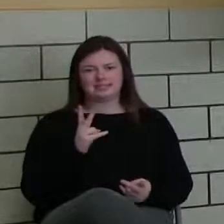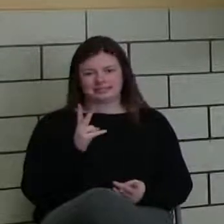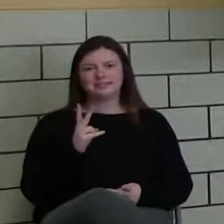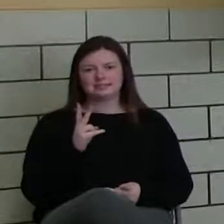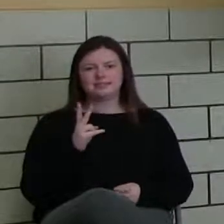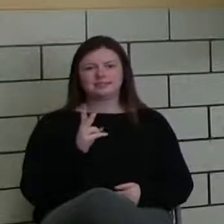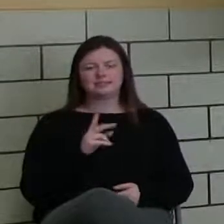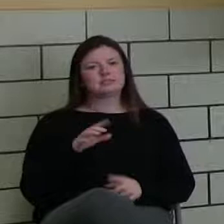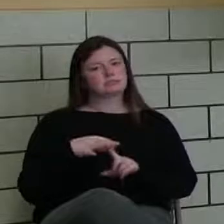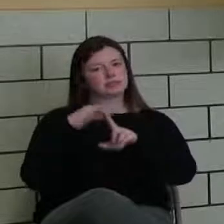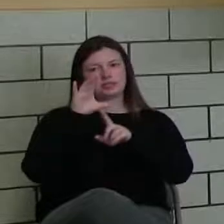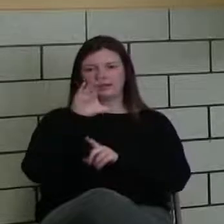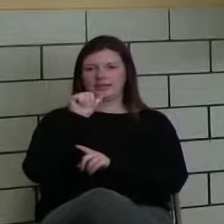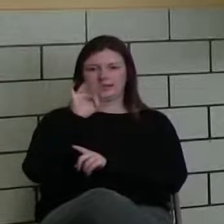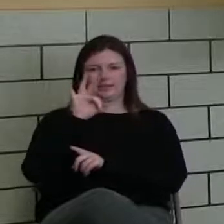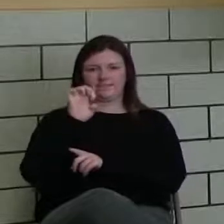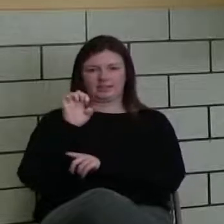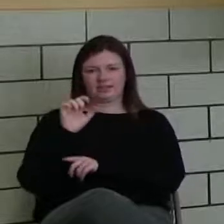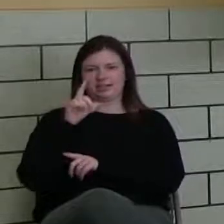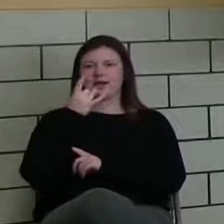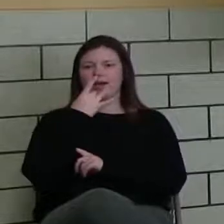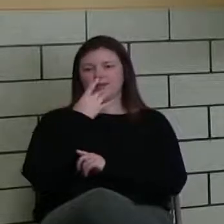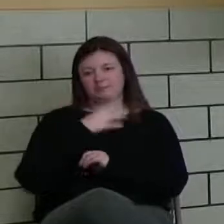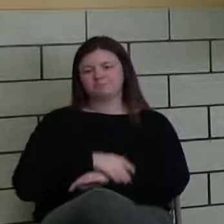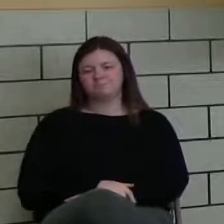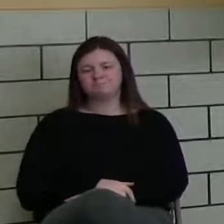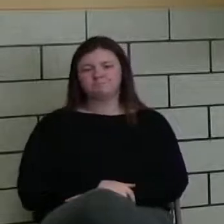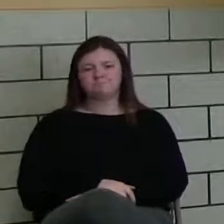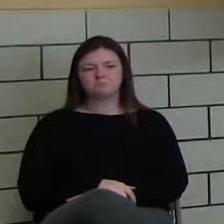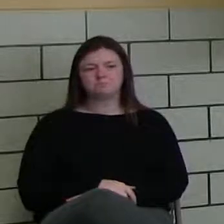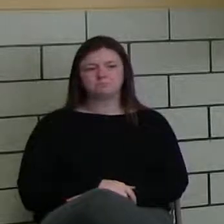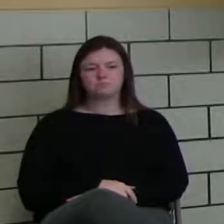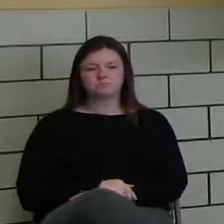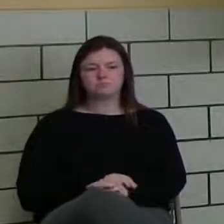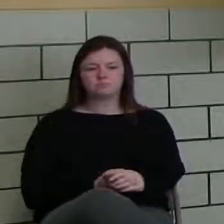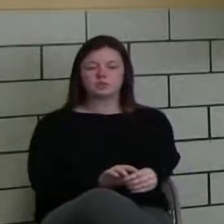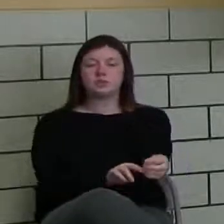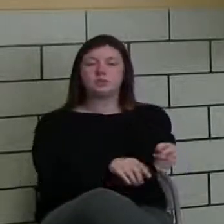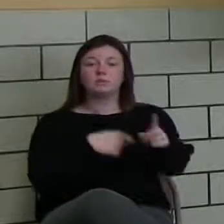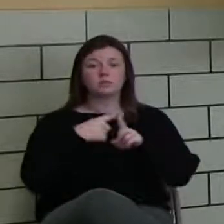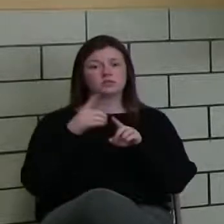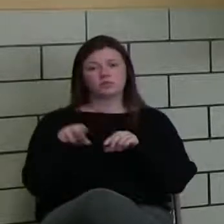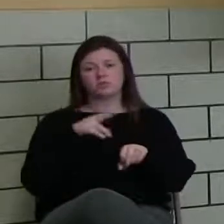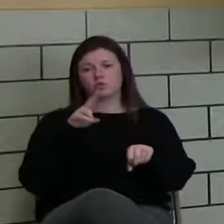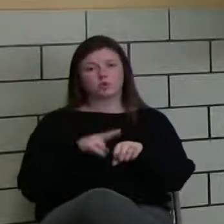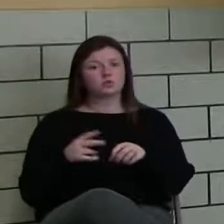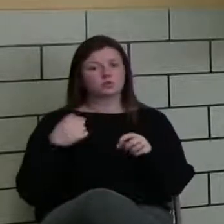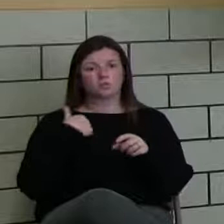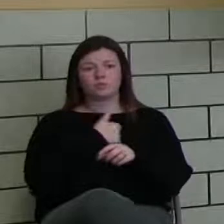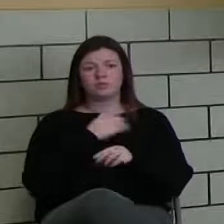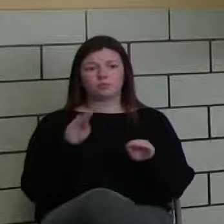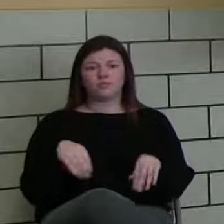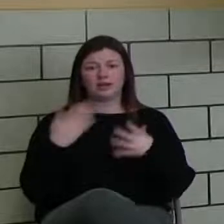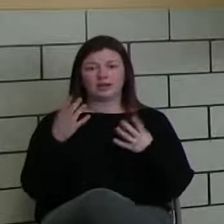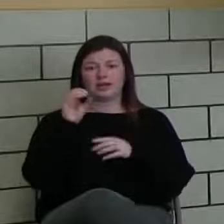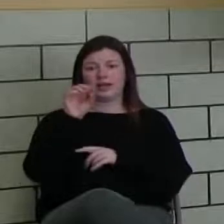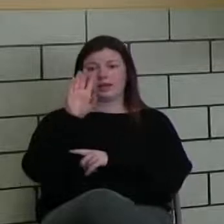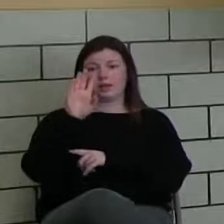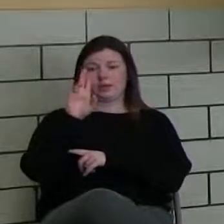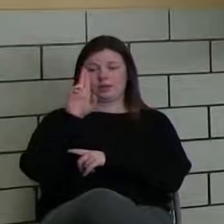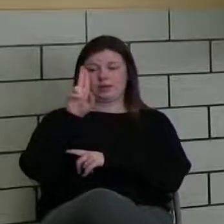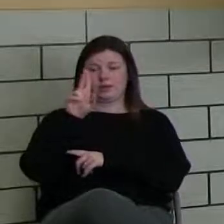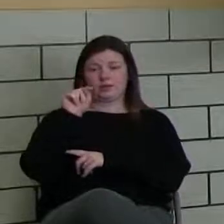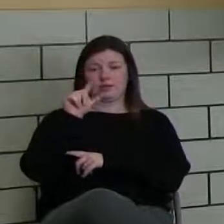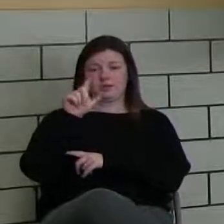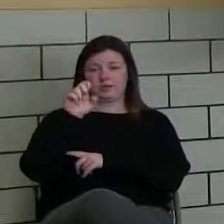with the cafe lighting. Oh, also, of course, we're providing outlets at the trees, extra